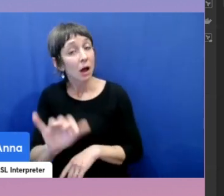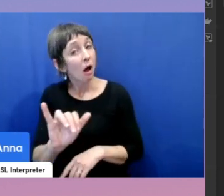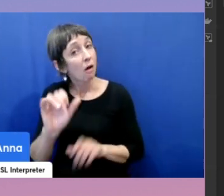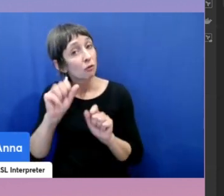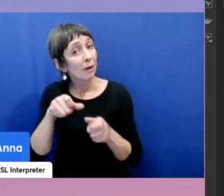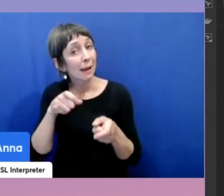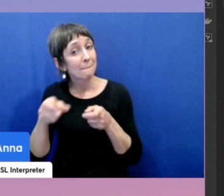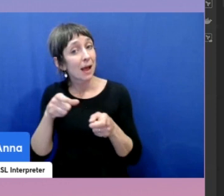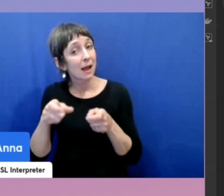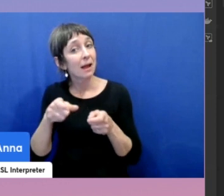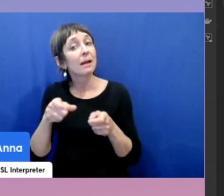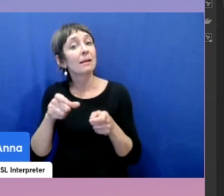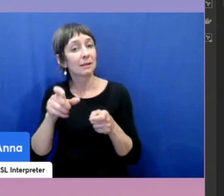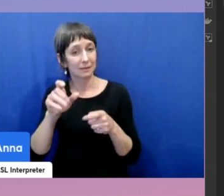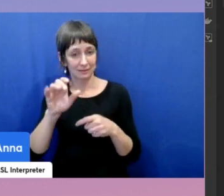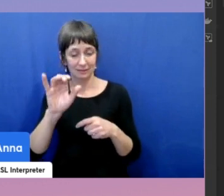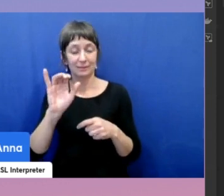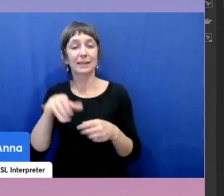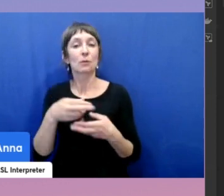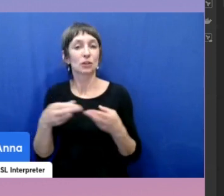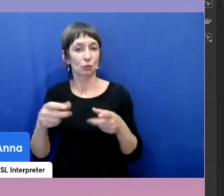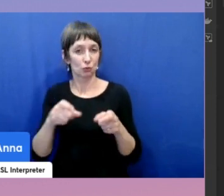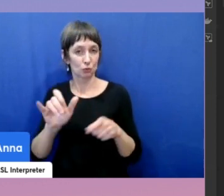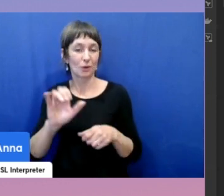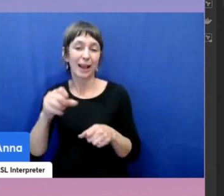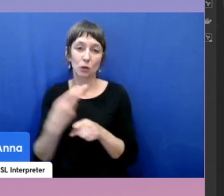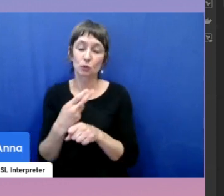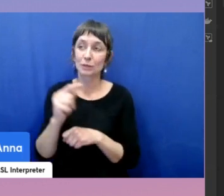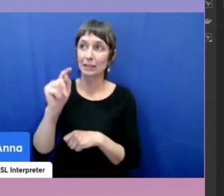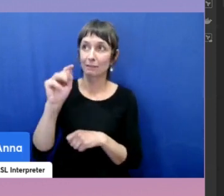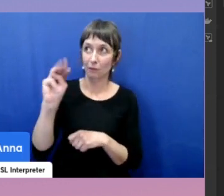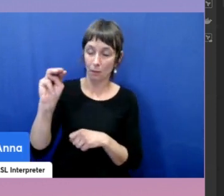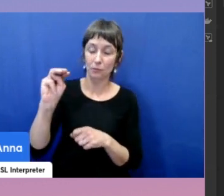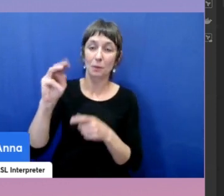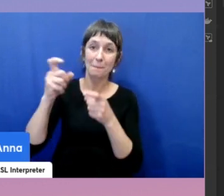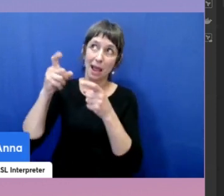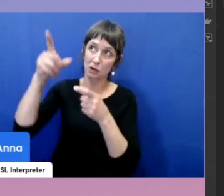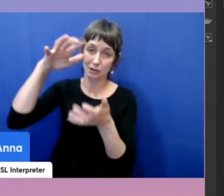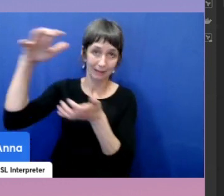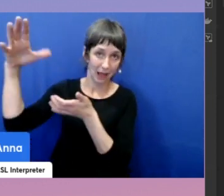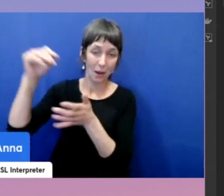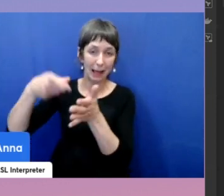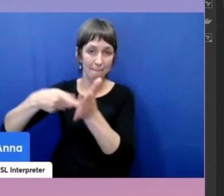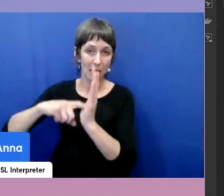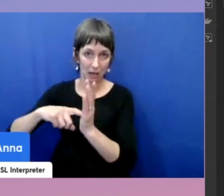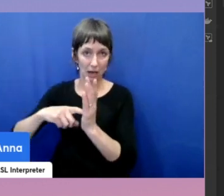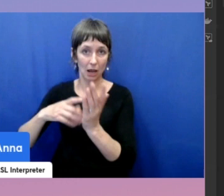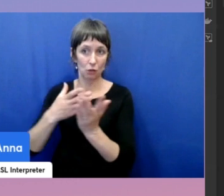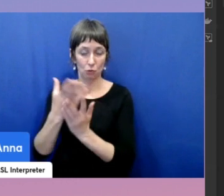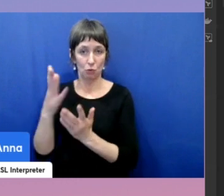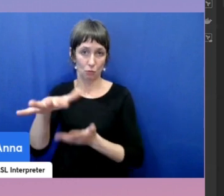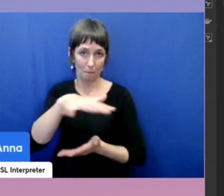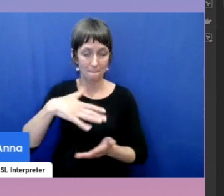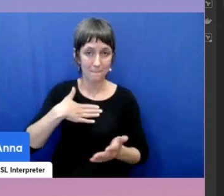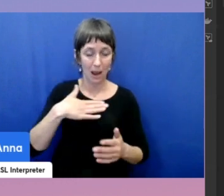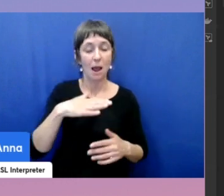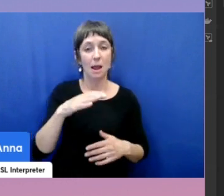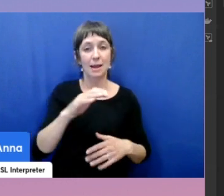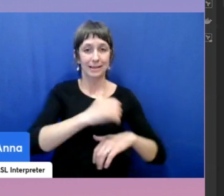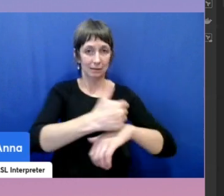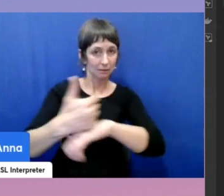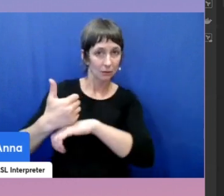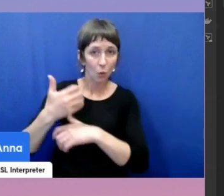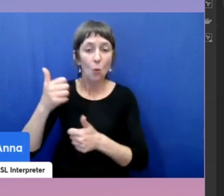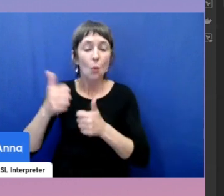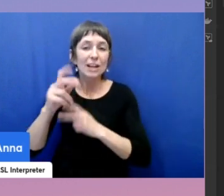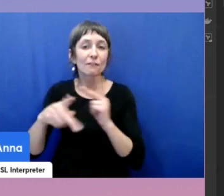that in source control as well. I can use Terraform to manage Terraform Cloud, and I can mandate across my estate what certain versions of Terraform that's used. And